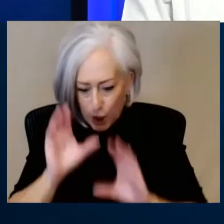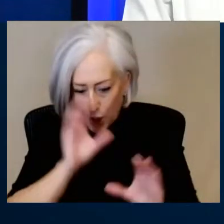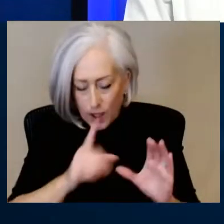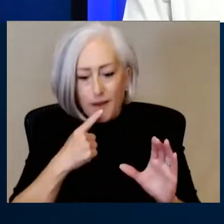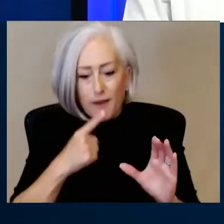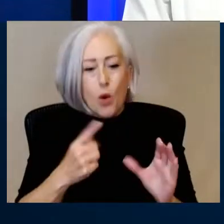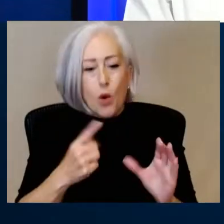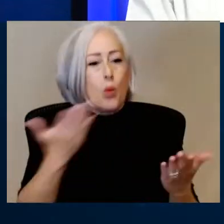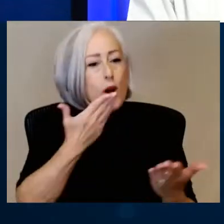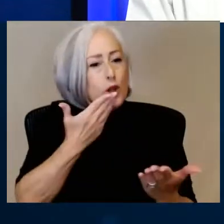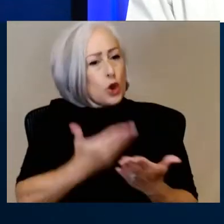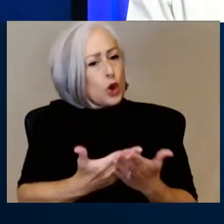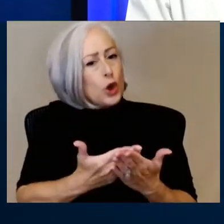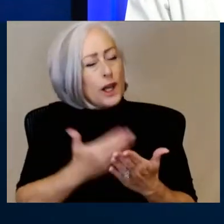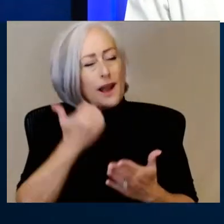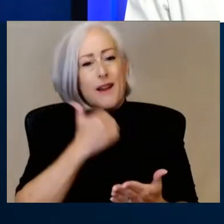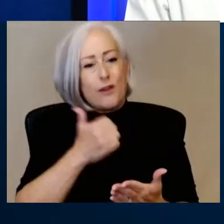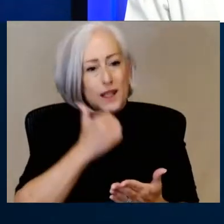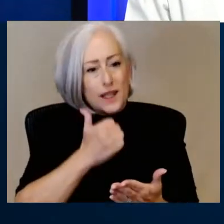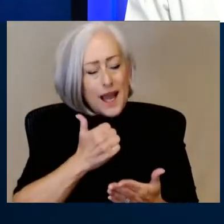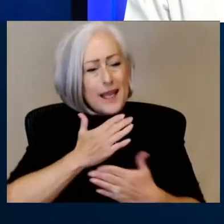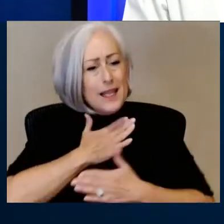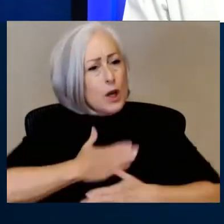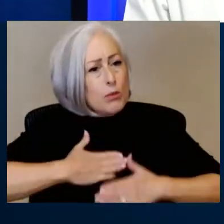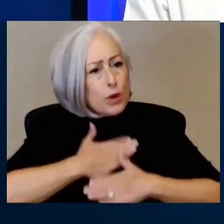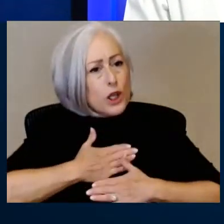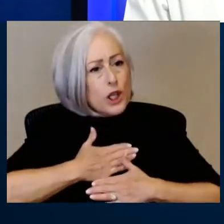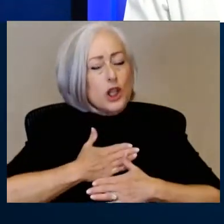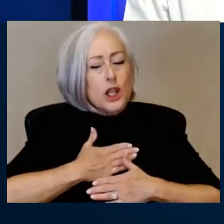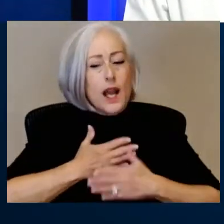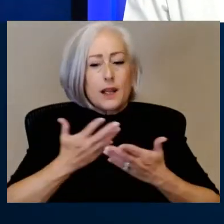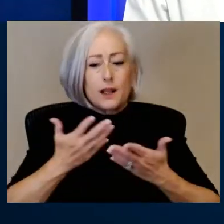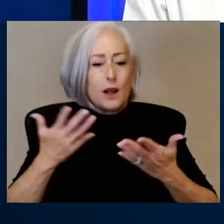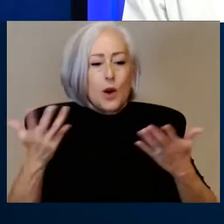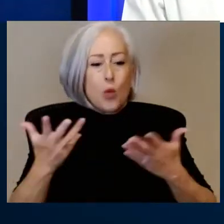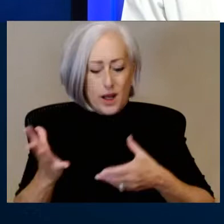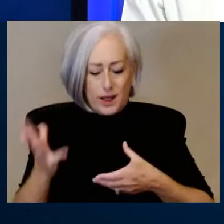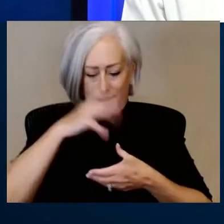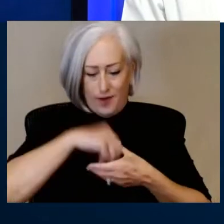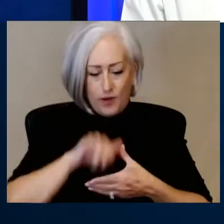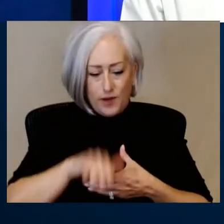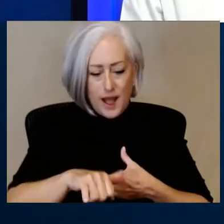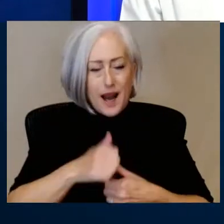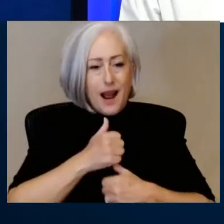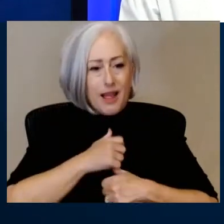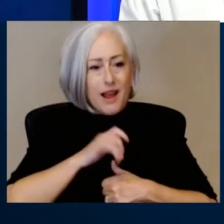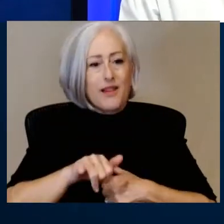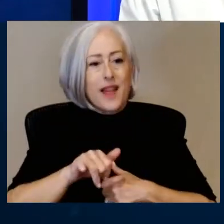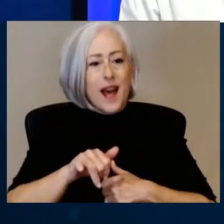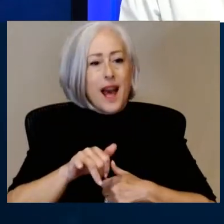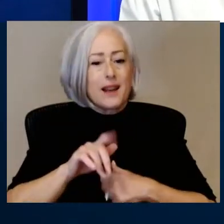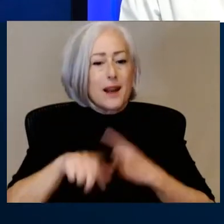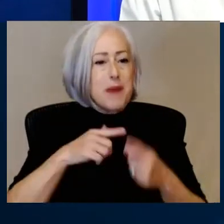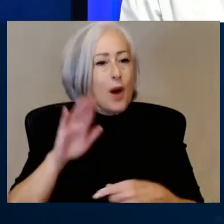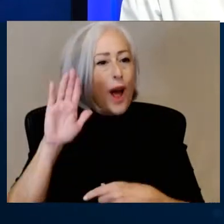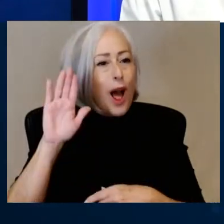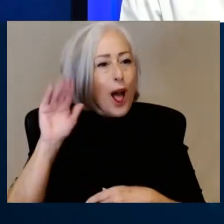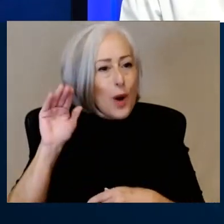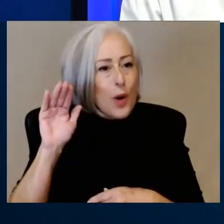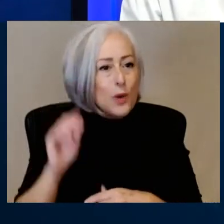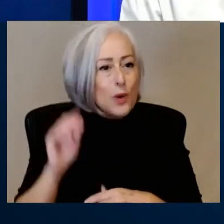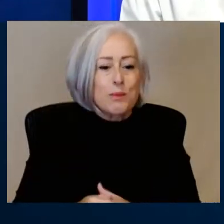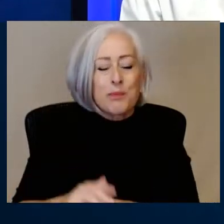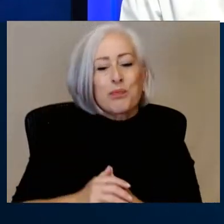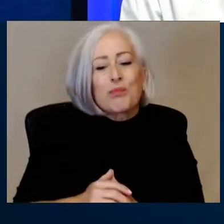to appreciate those things that it does hand you. I love that thing about the hellos. The pandemic, that had to